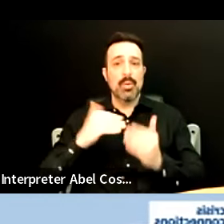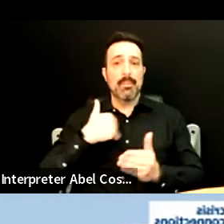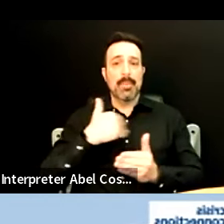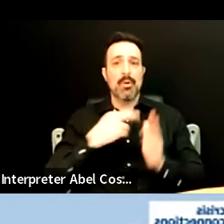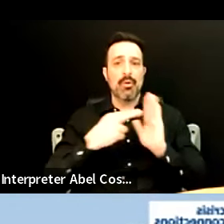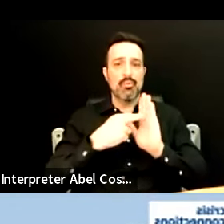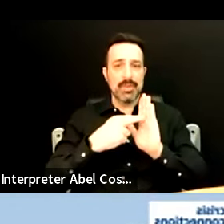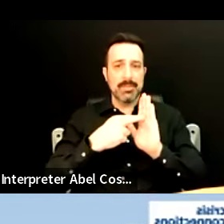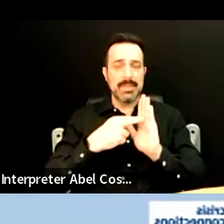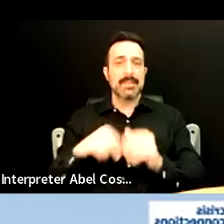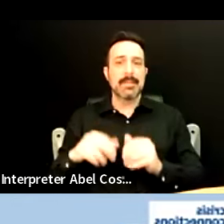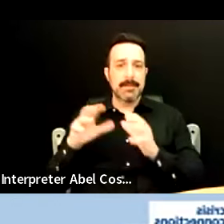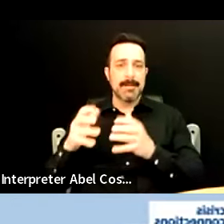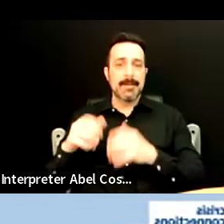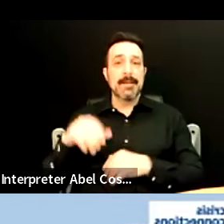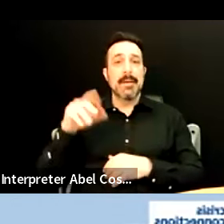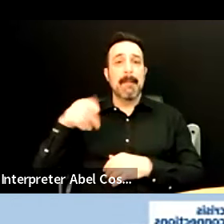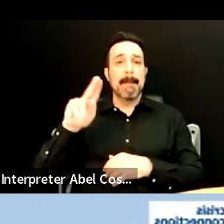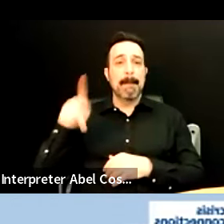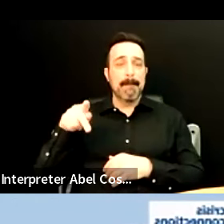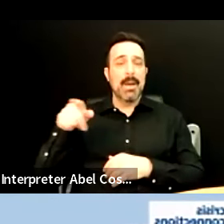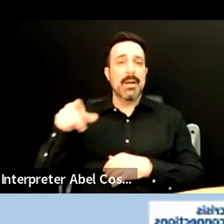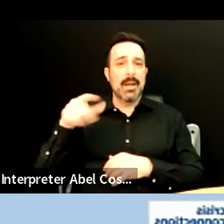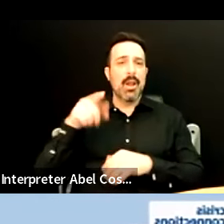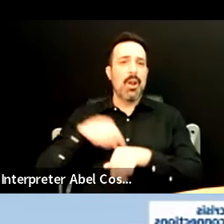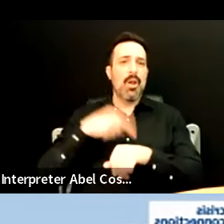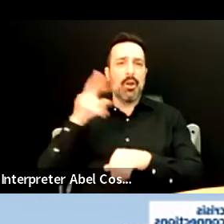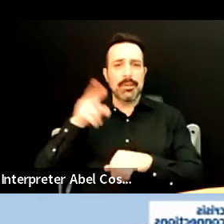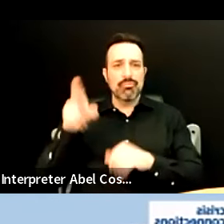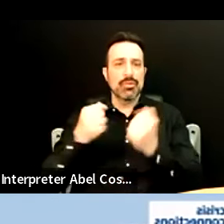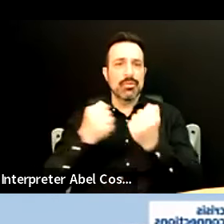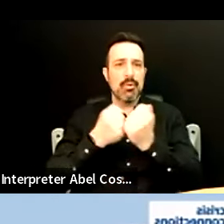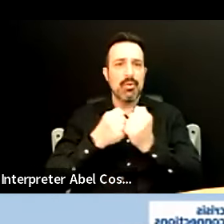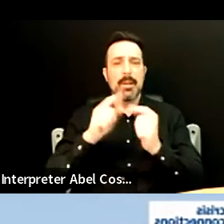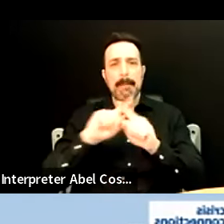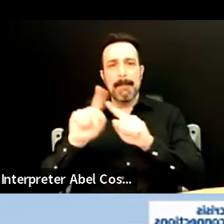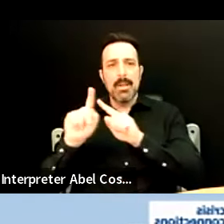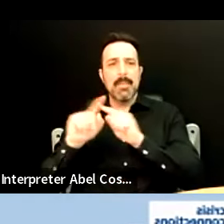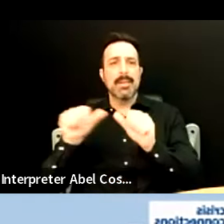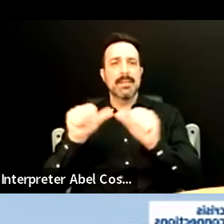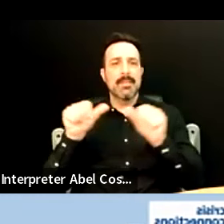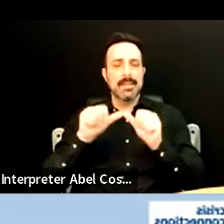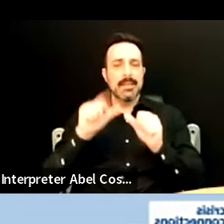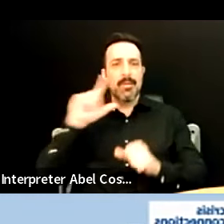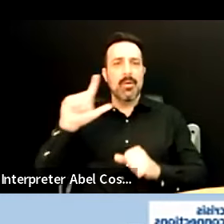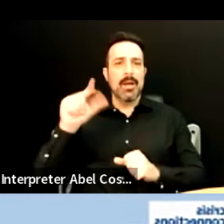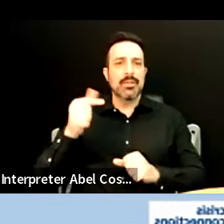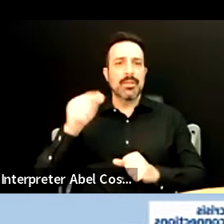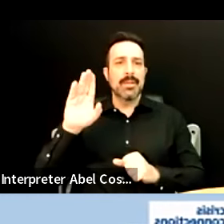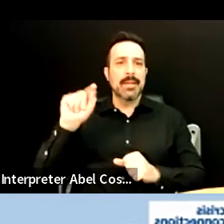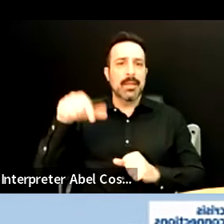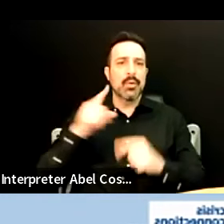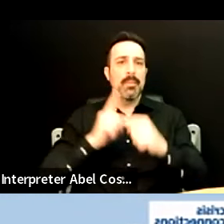lived experience. Puck has a long history in creating and supporting multiple spaces for LGBTQ+